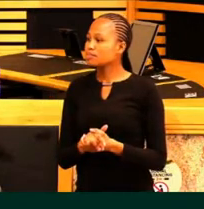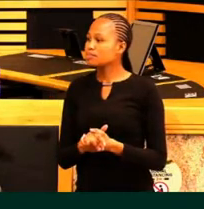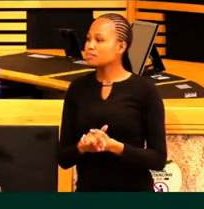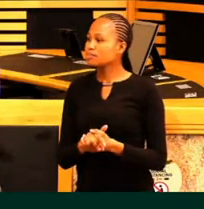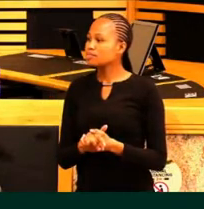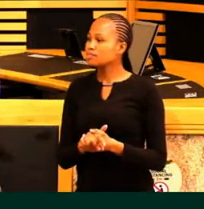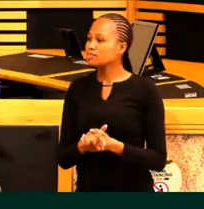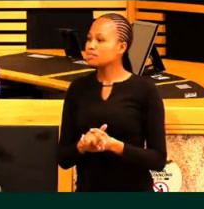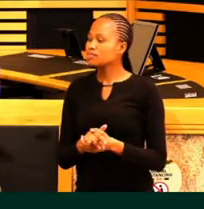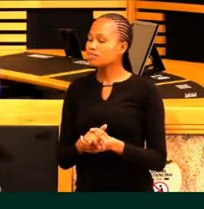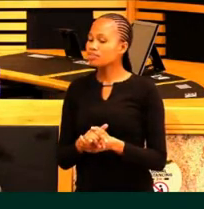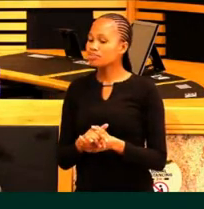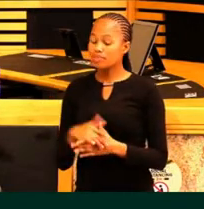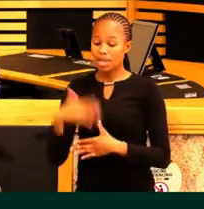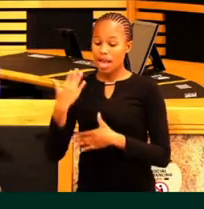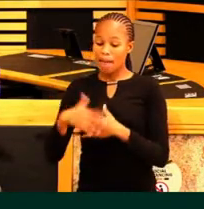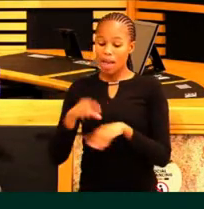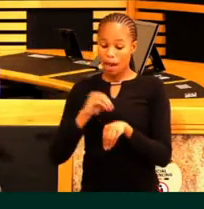is